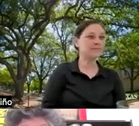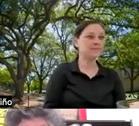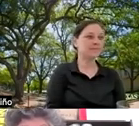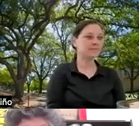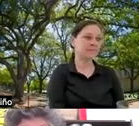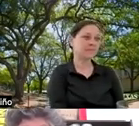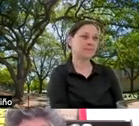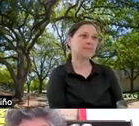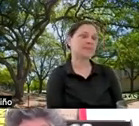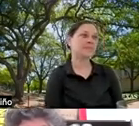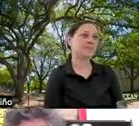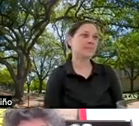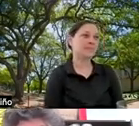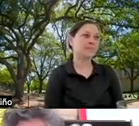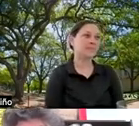all for your time.